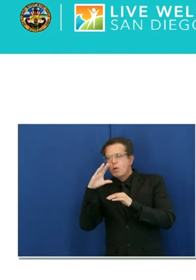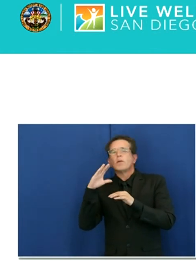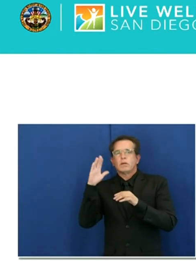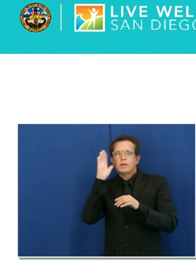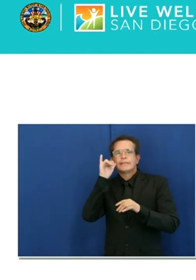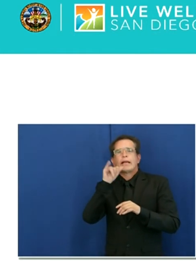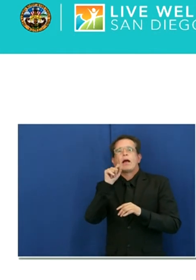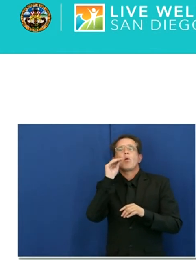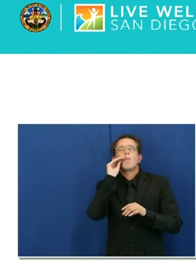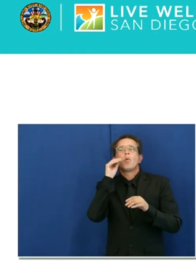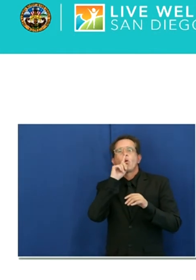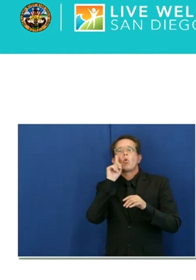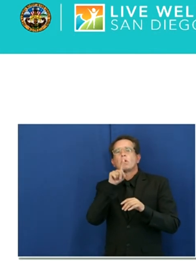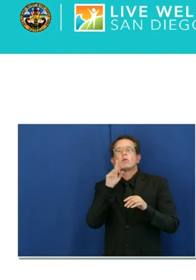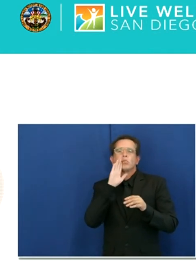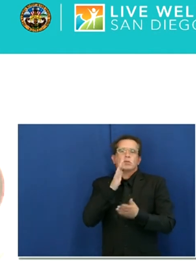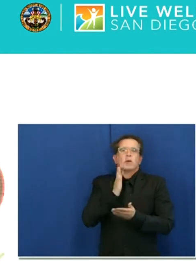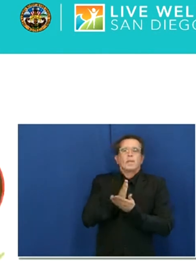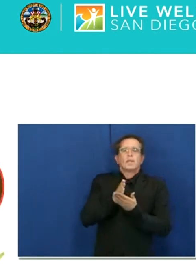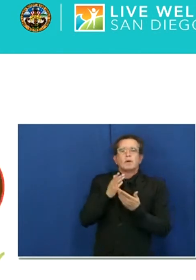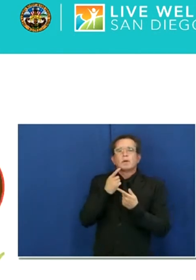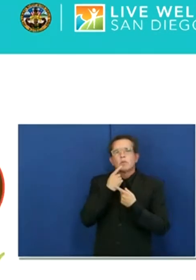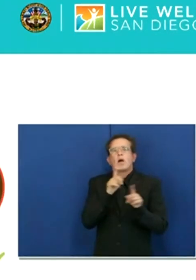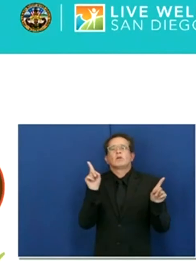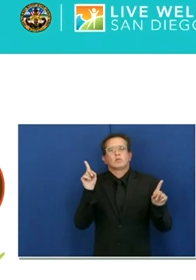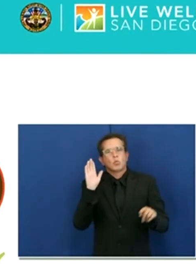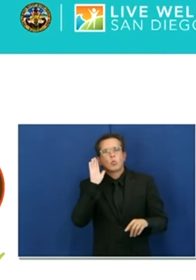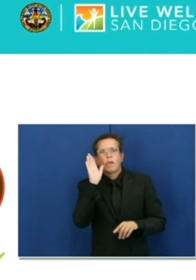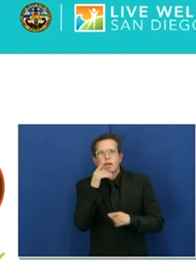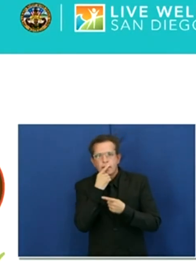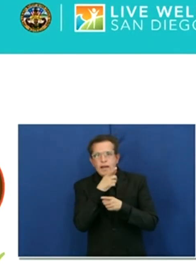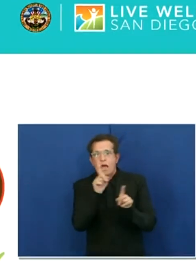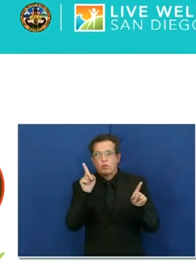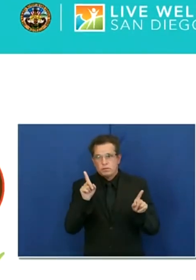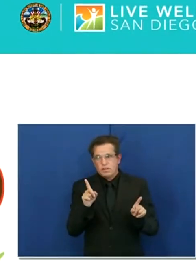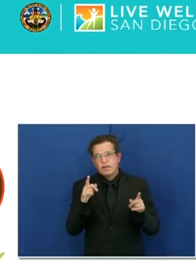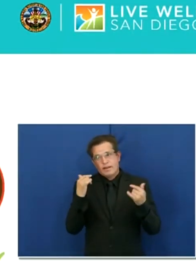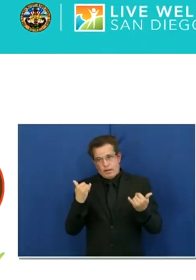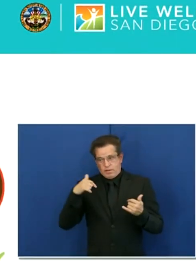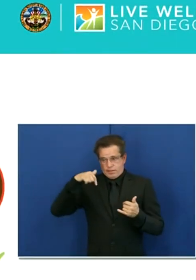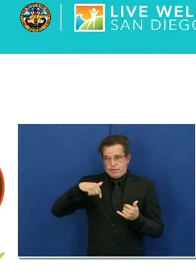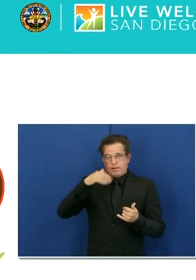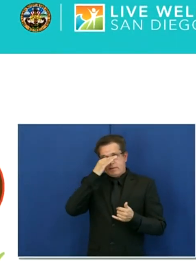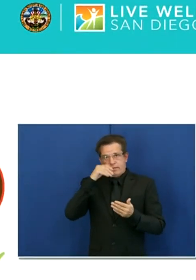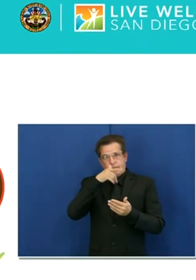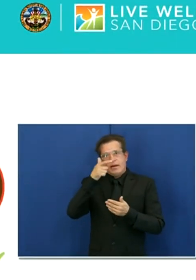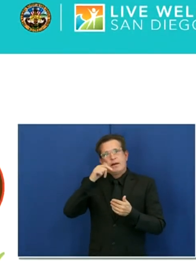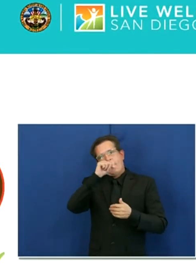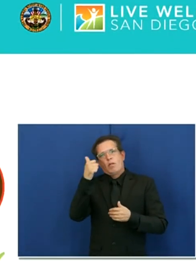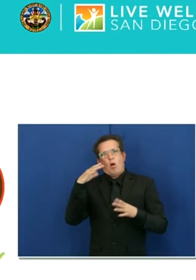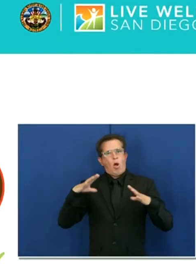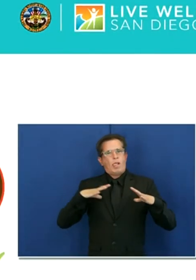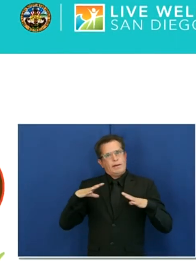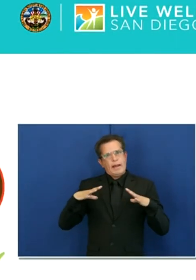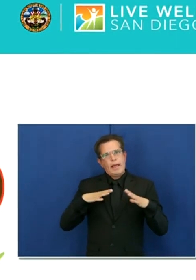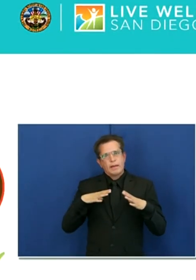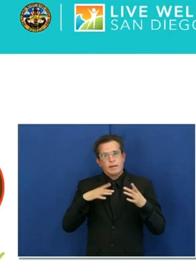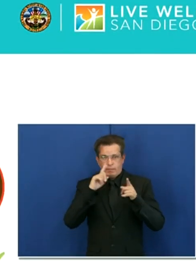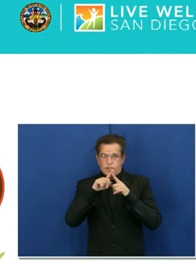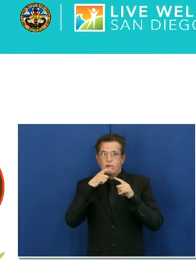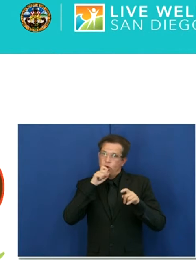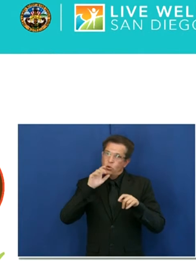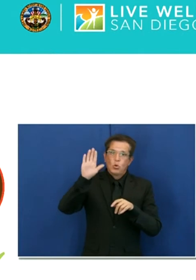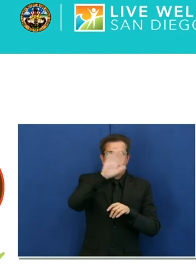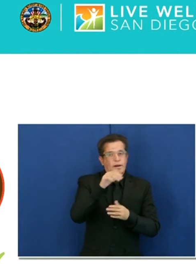lifted. And then the last slide, as we near another holiday, I want to remind everybody that each of our actions